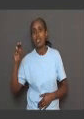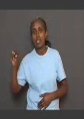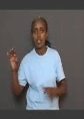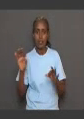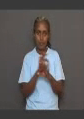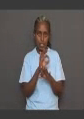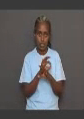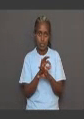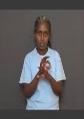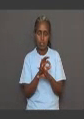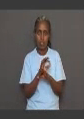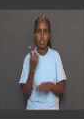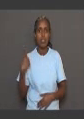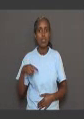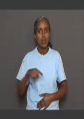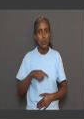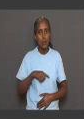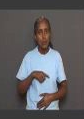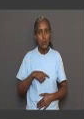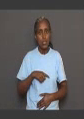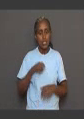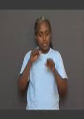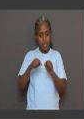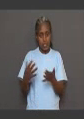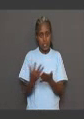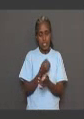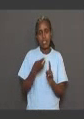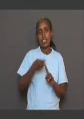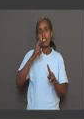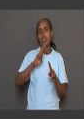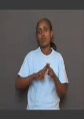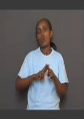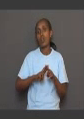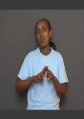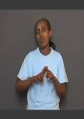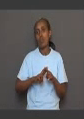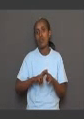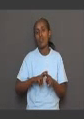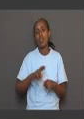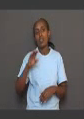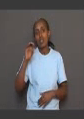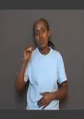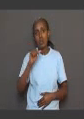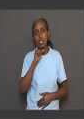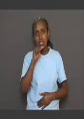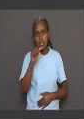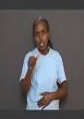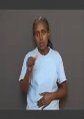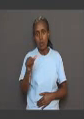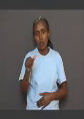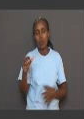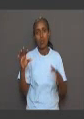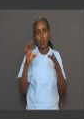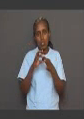function, we can take the reciprocals of the non-zero ordinates on